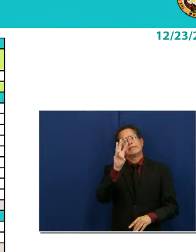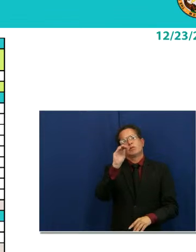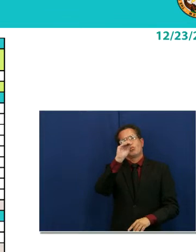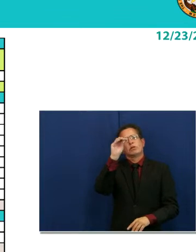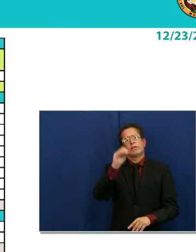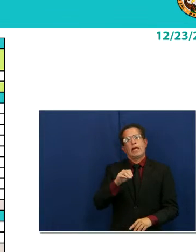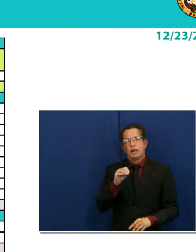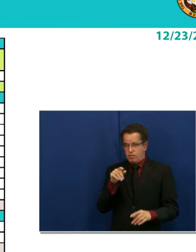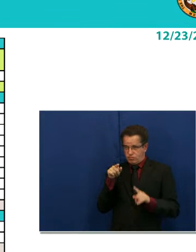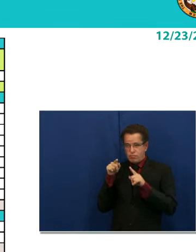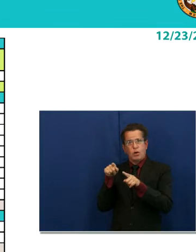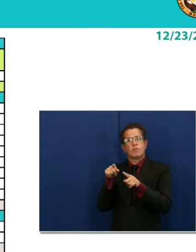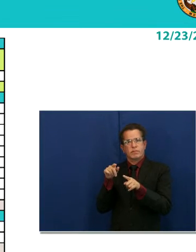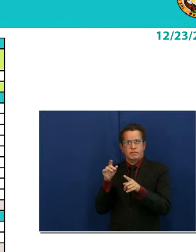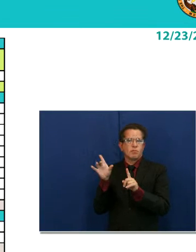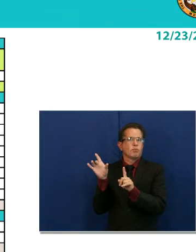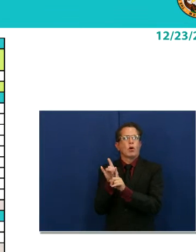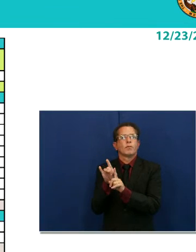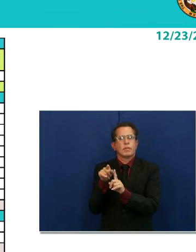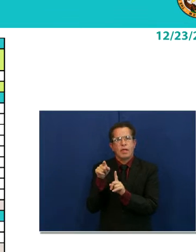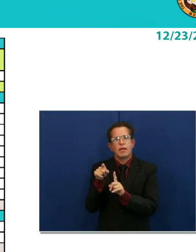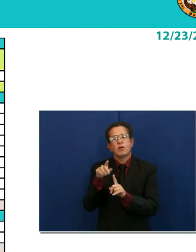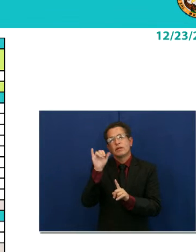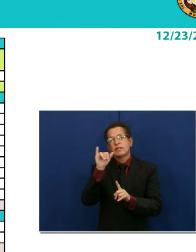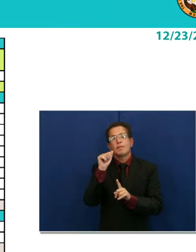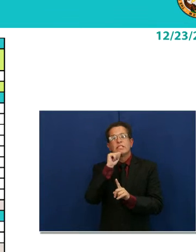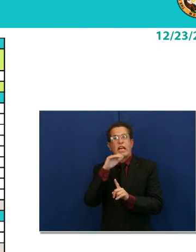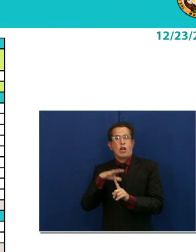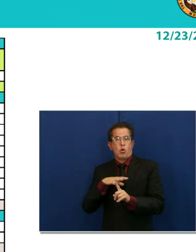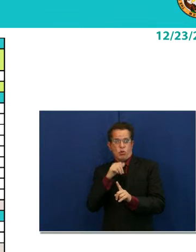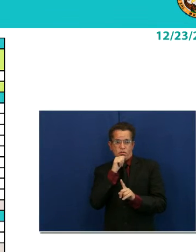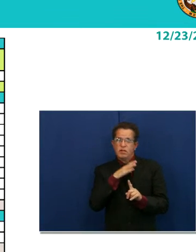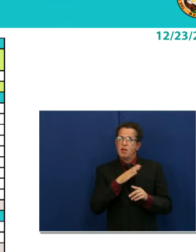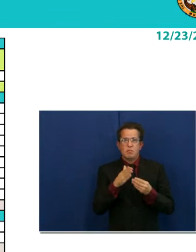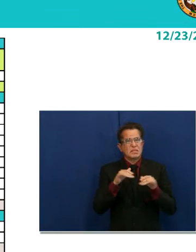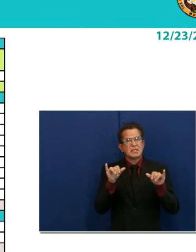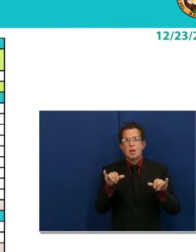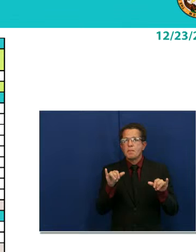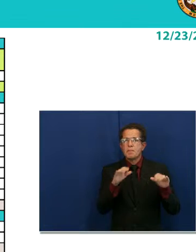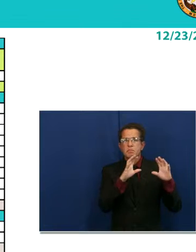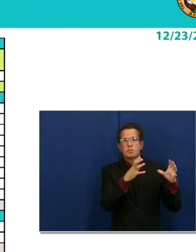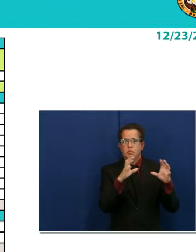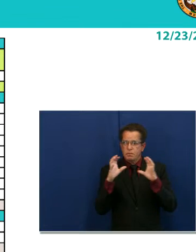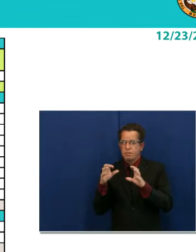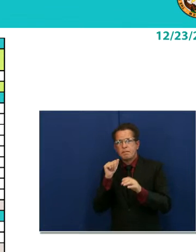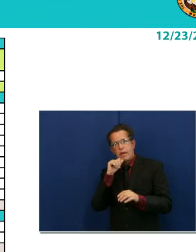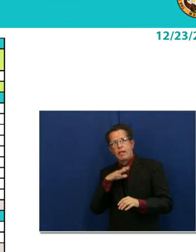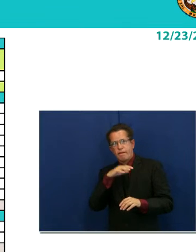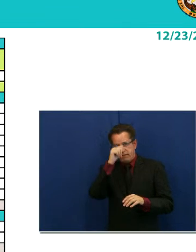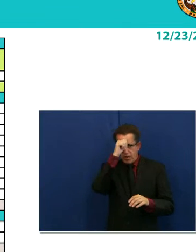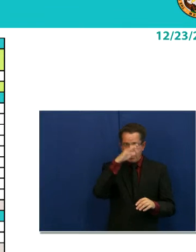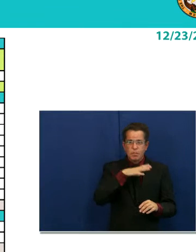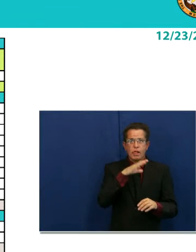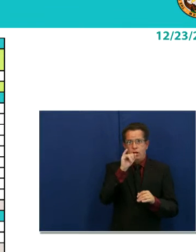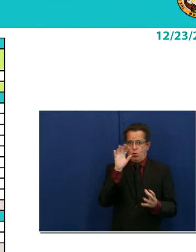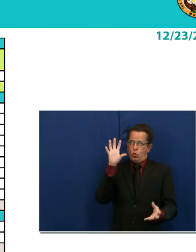total number of cases. Gender percentages have not changed. And the total number of hospitalized cases